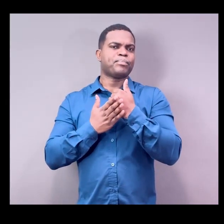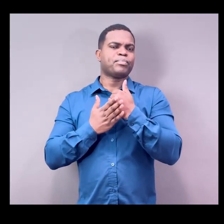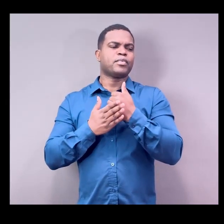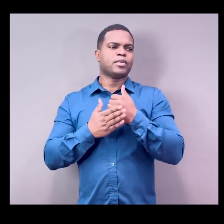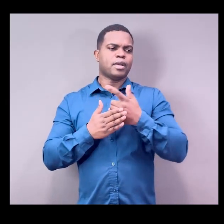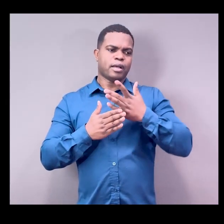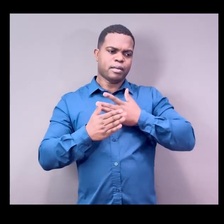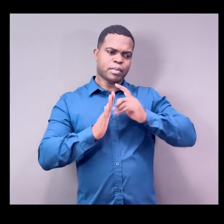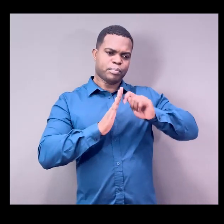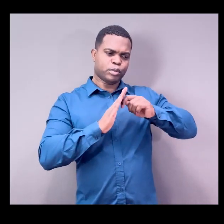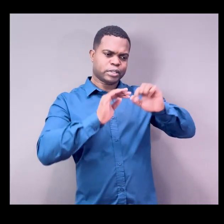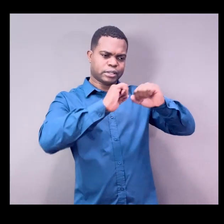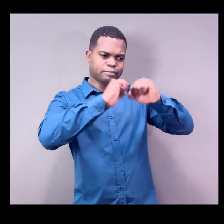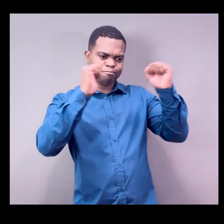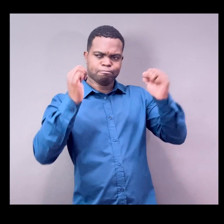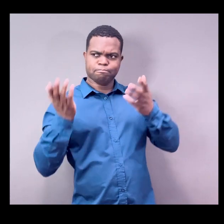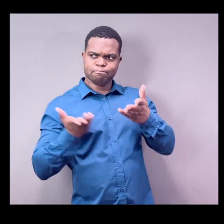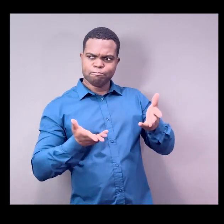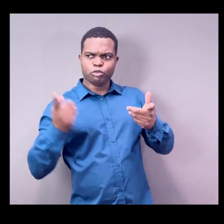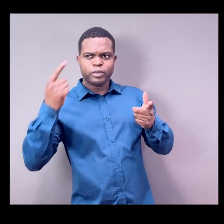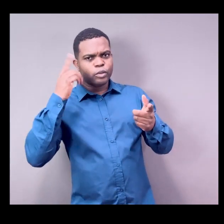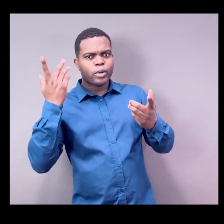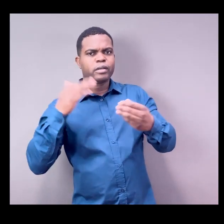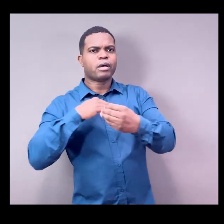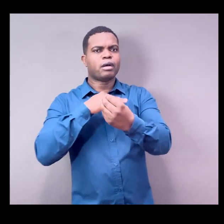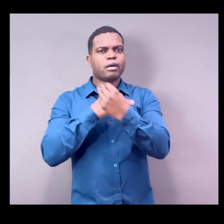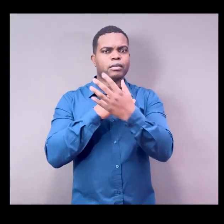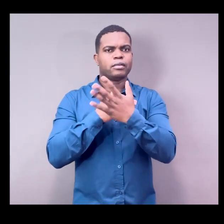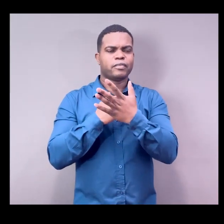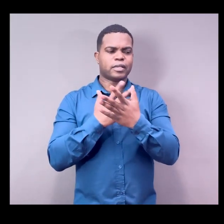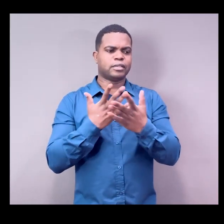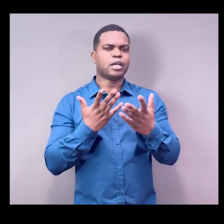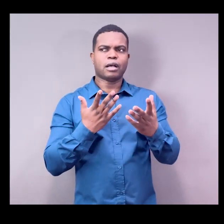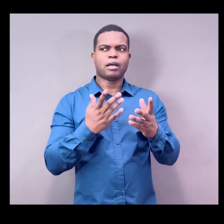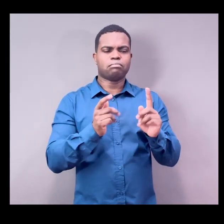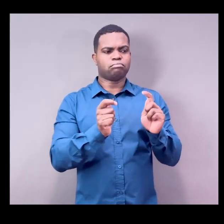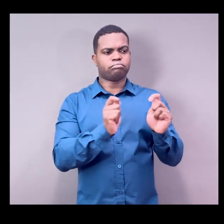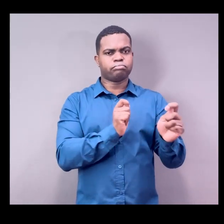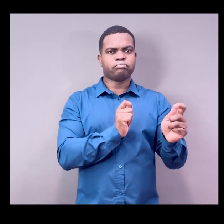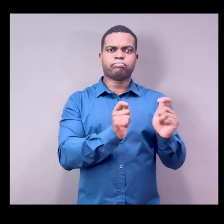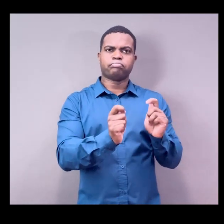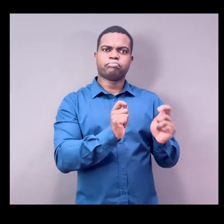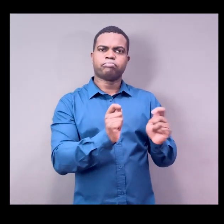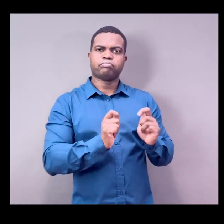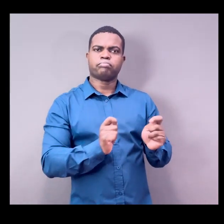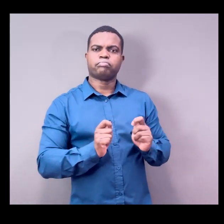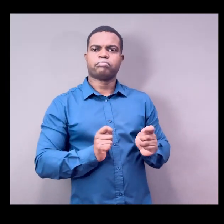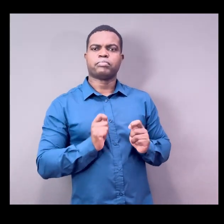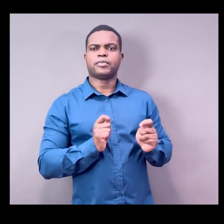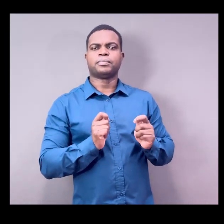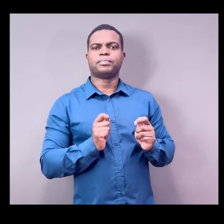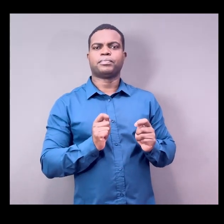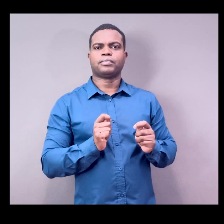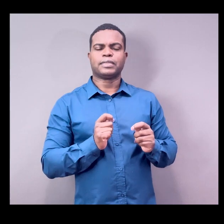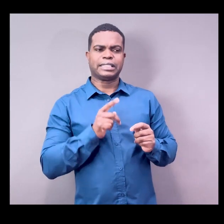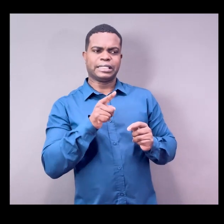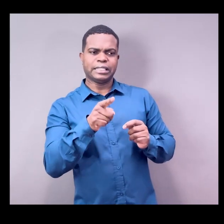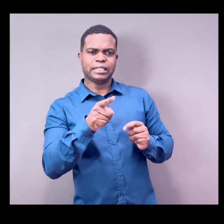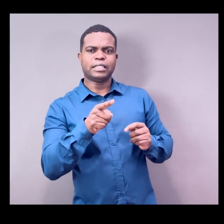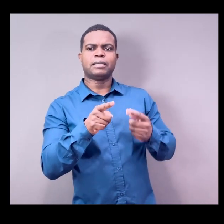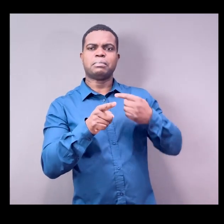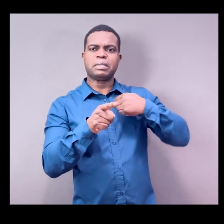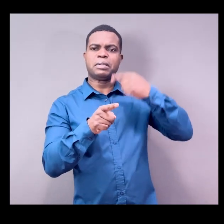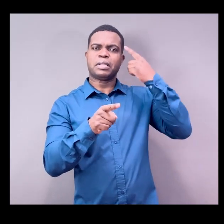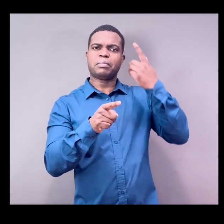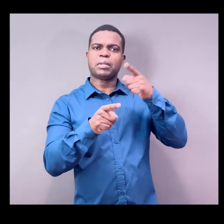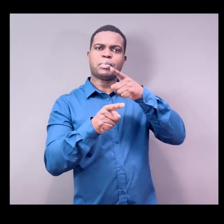They will scrutinize your initiative, and from there see